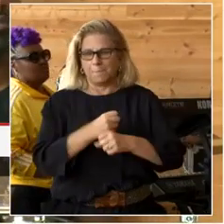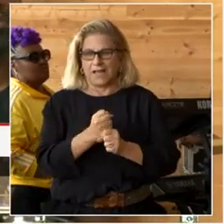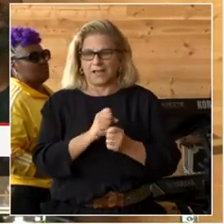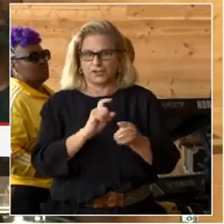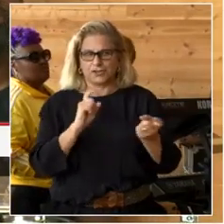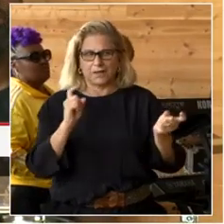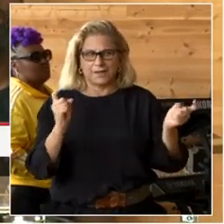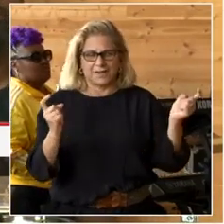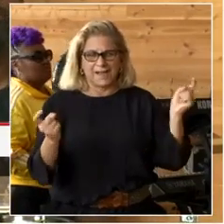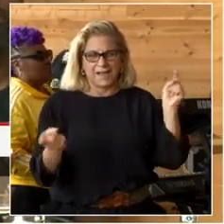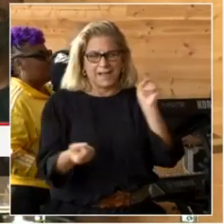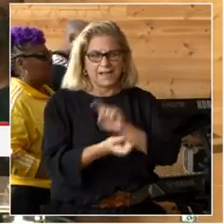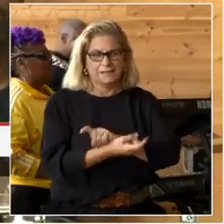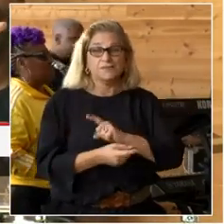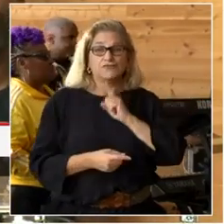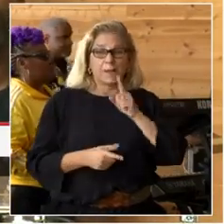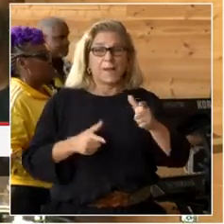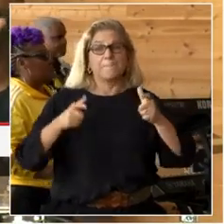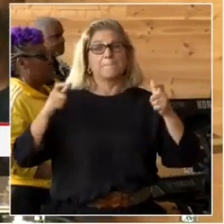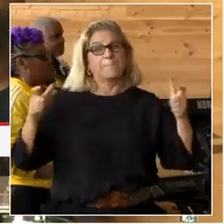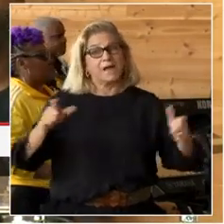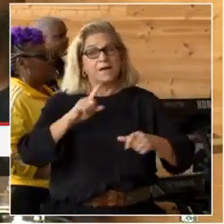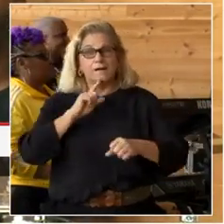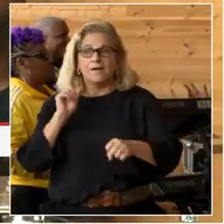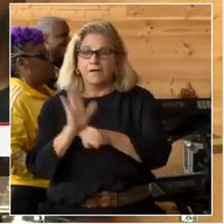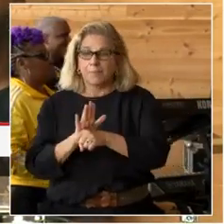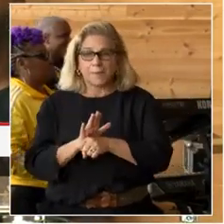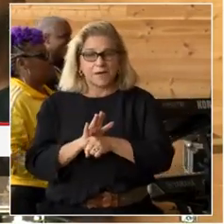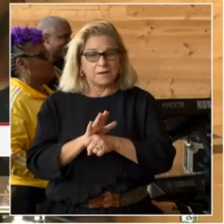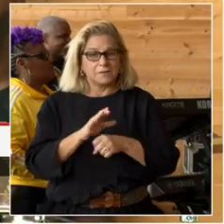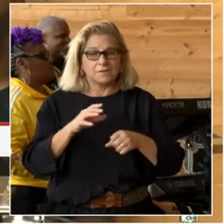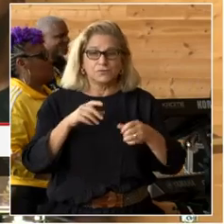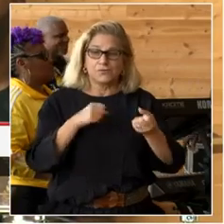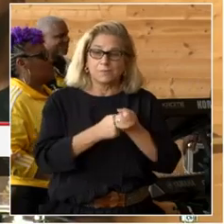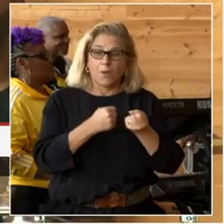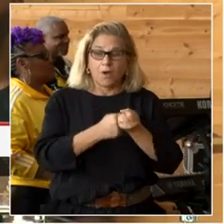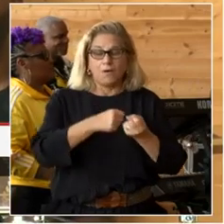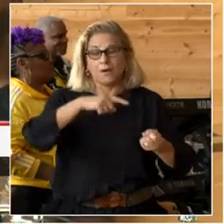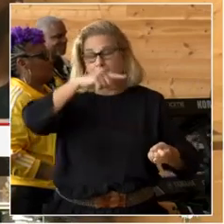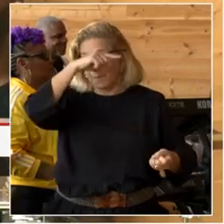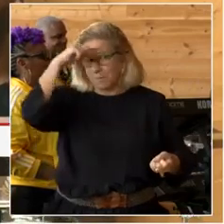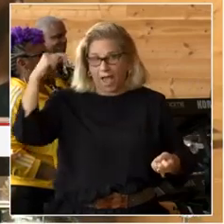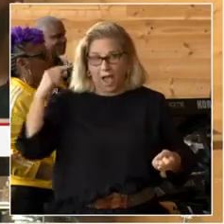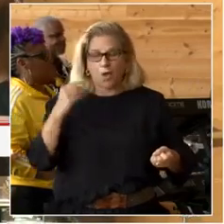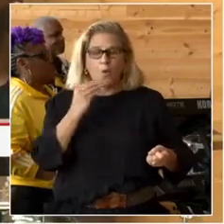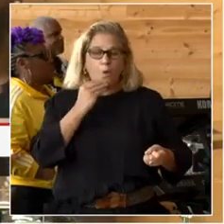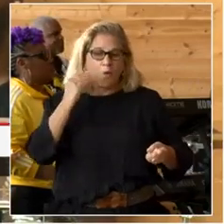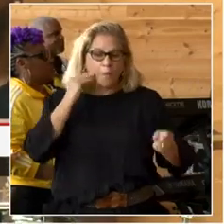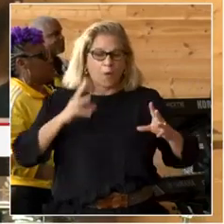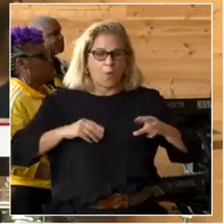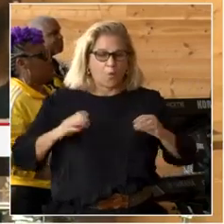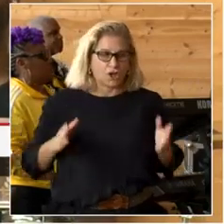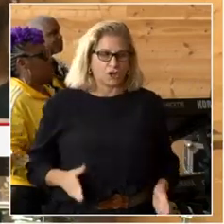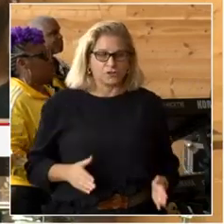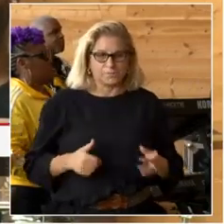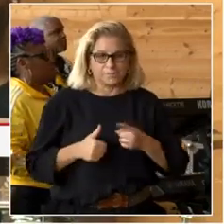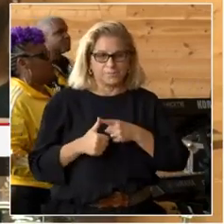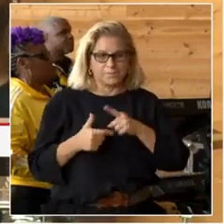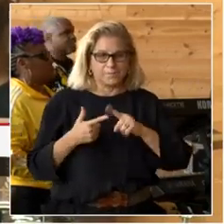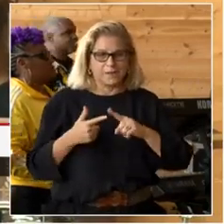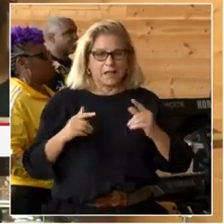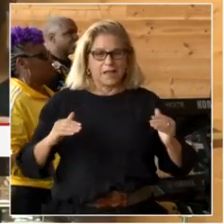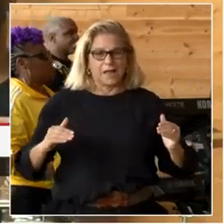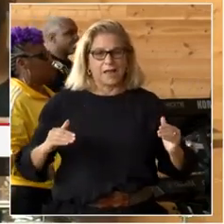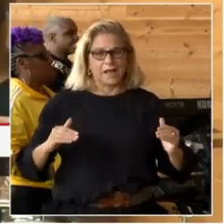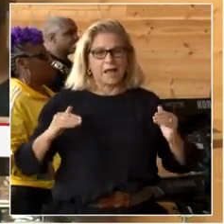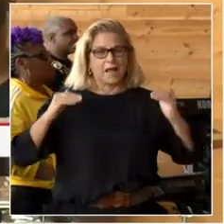to supporting Black home ownership, right? To supporting increasing Black